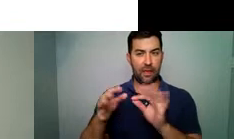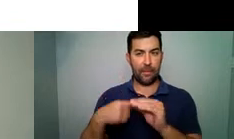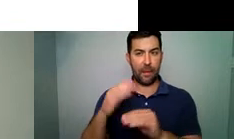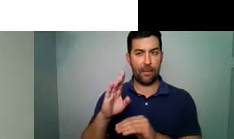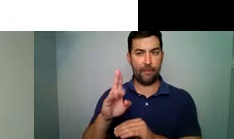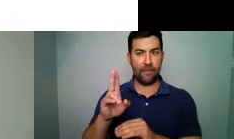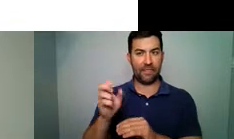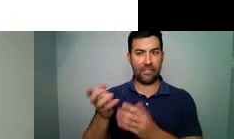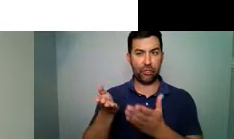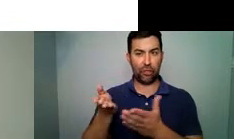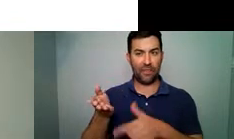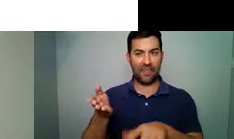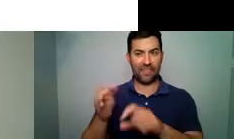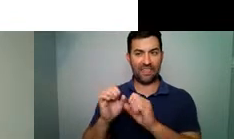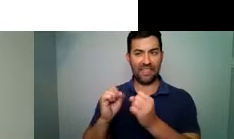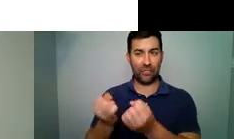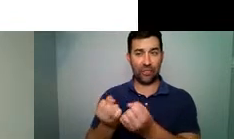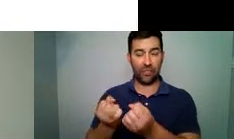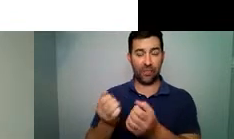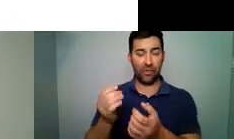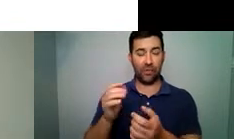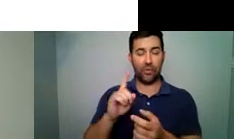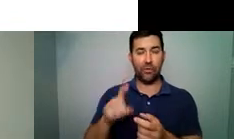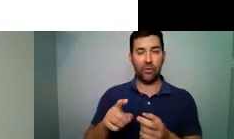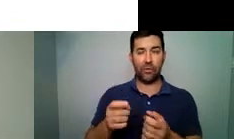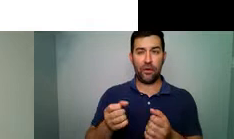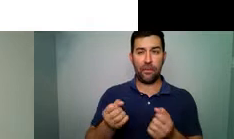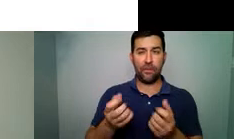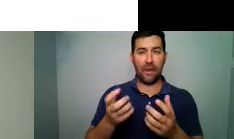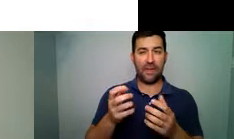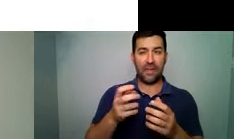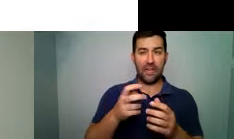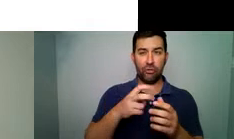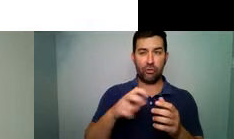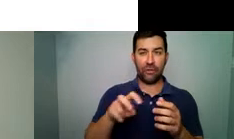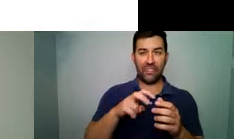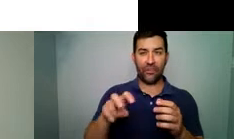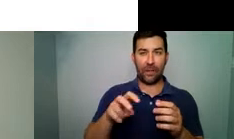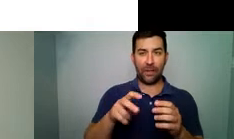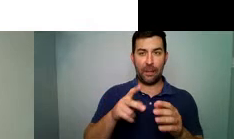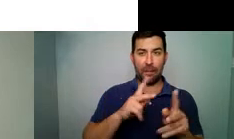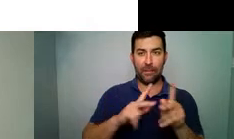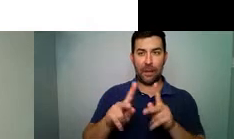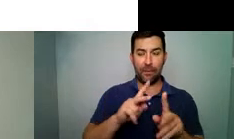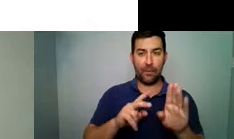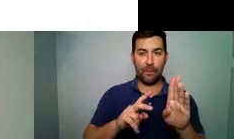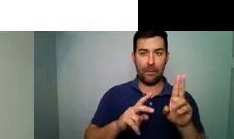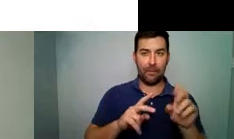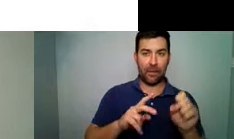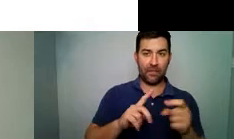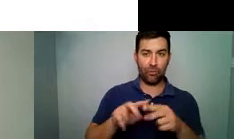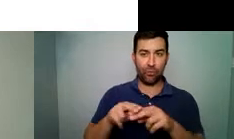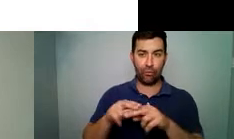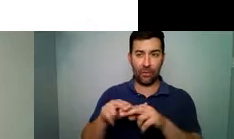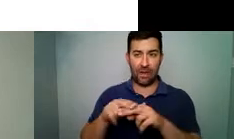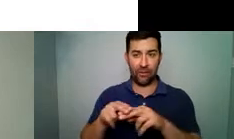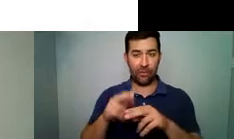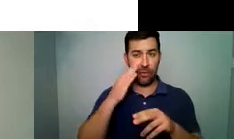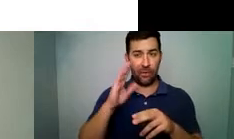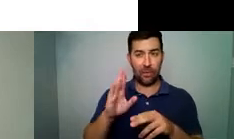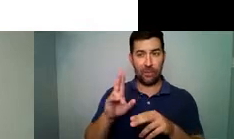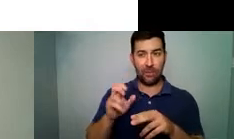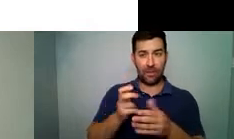station, are there a significant number of transferring passengers from bus to rail here? The bus stops nearby are